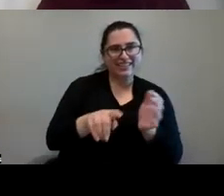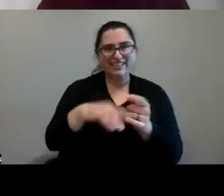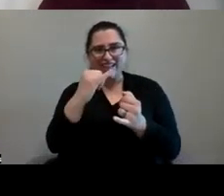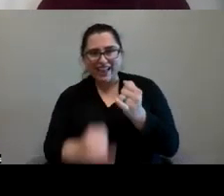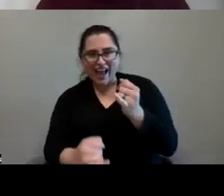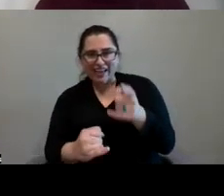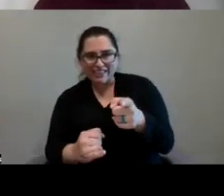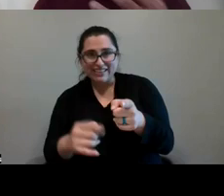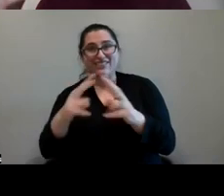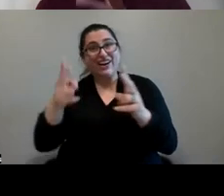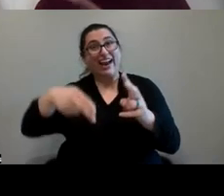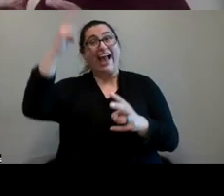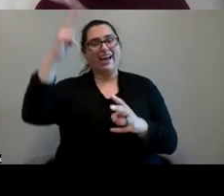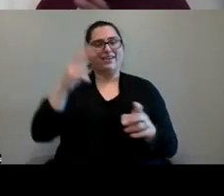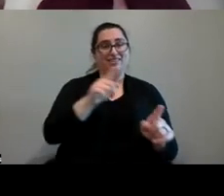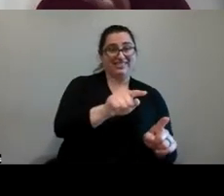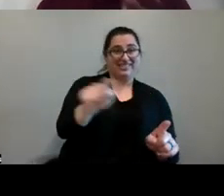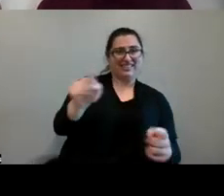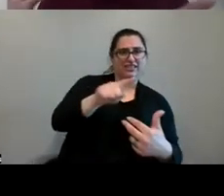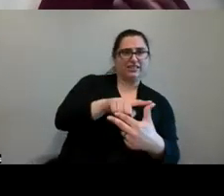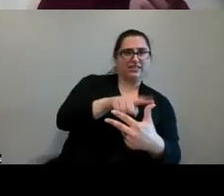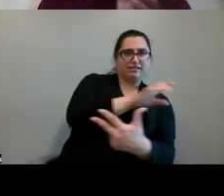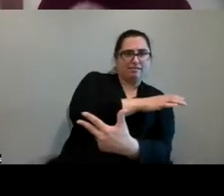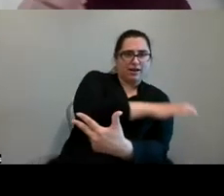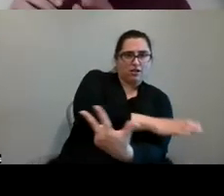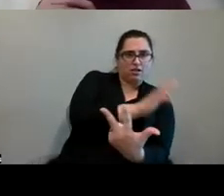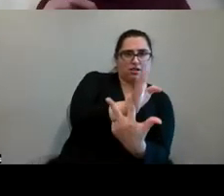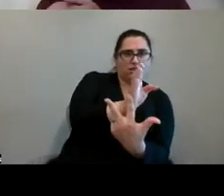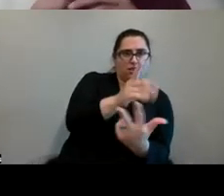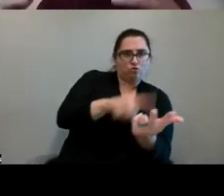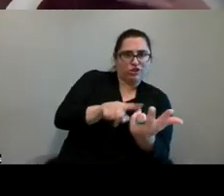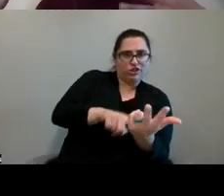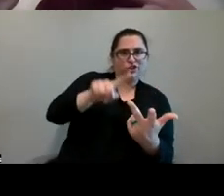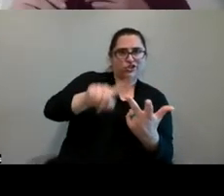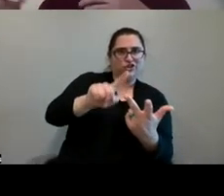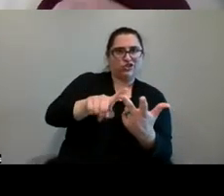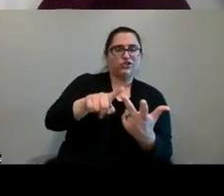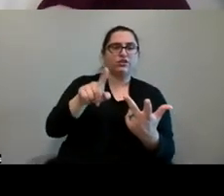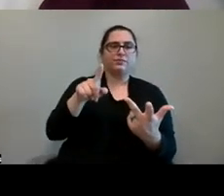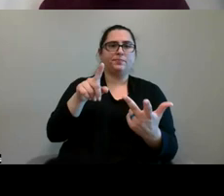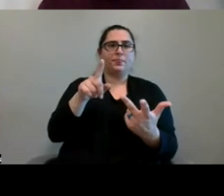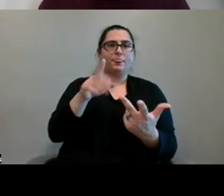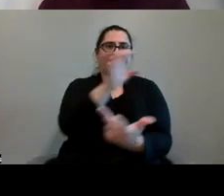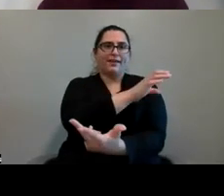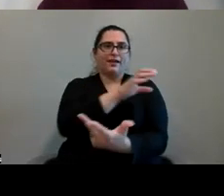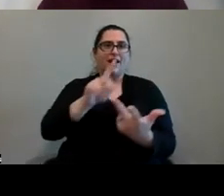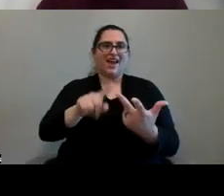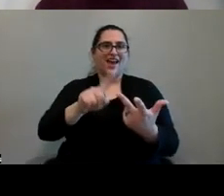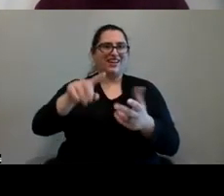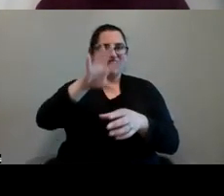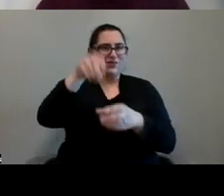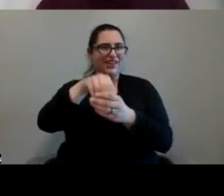with extremely high polyspecificity, and its polyspecificity is part of the reason why it was not developed